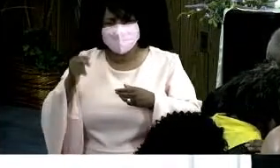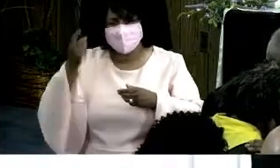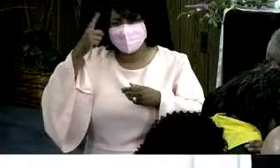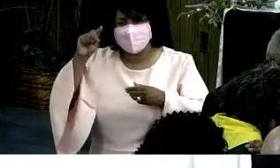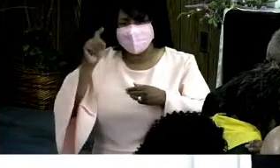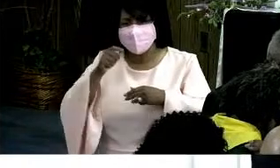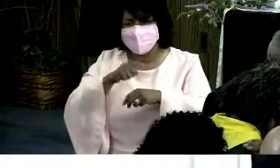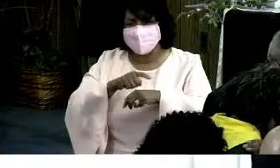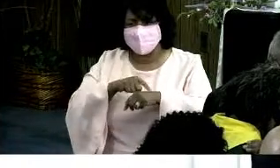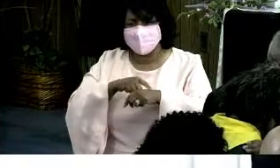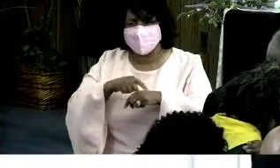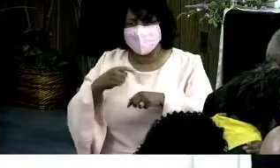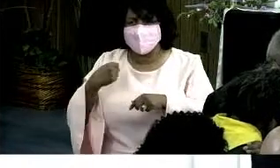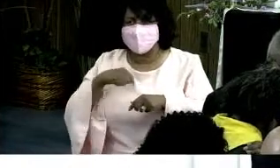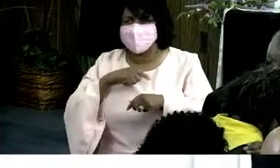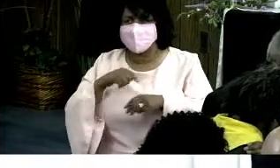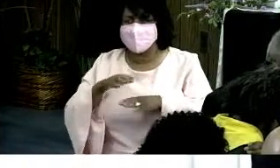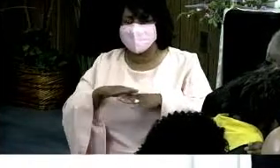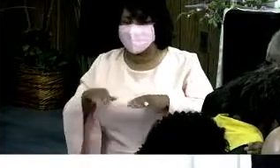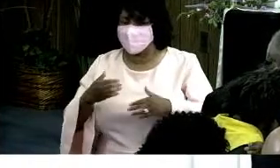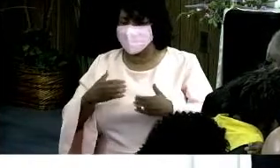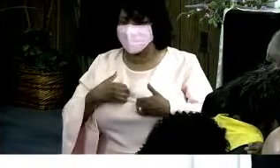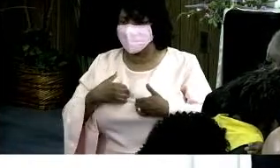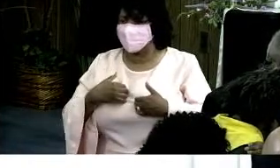For a time, we didn't have a club.